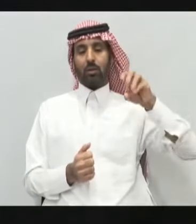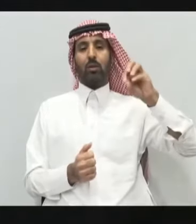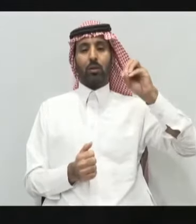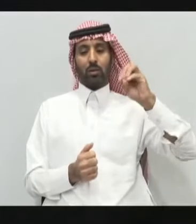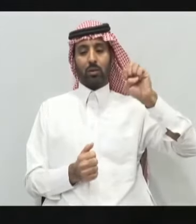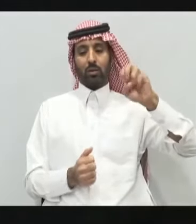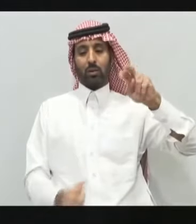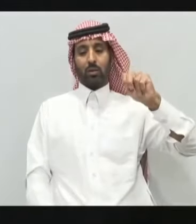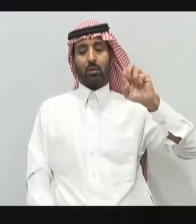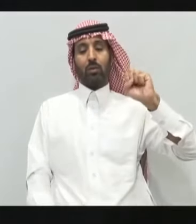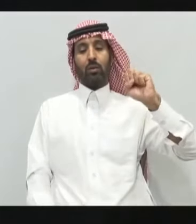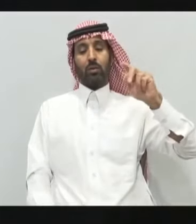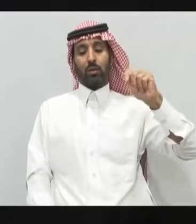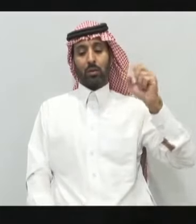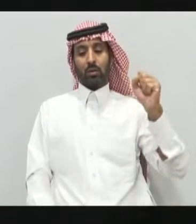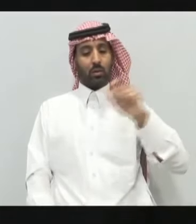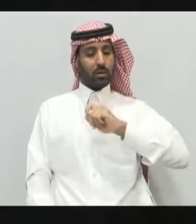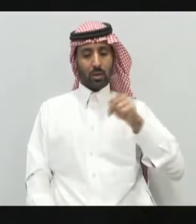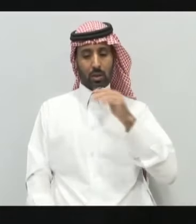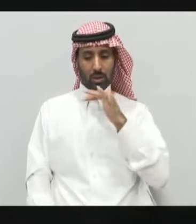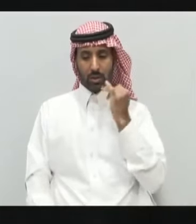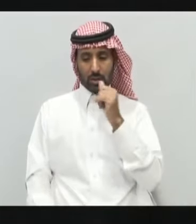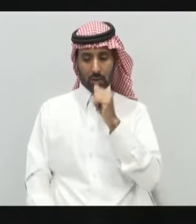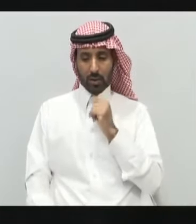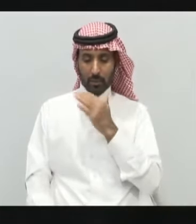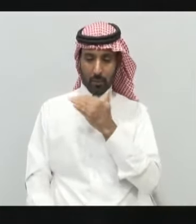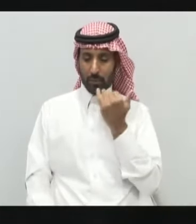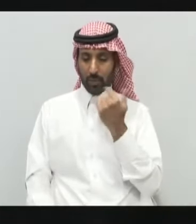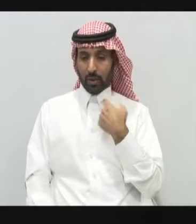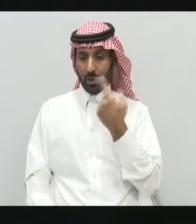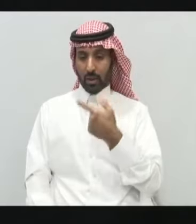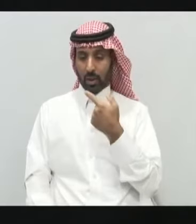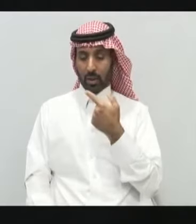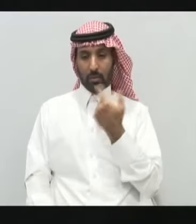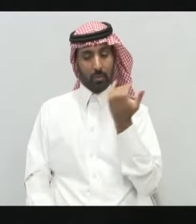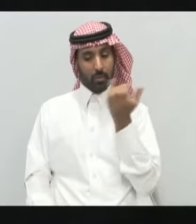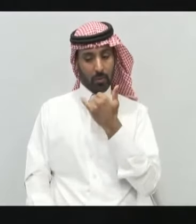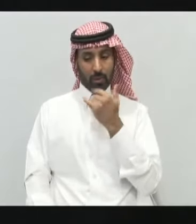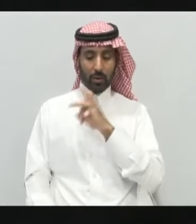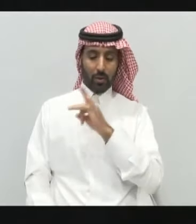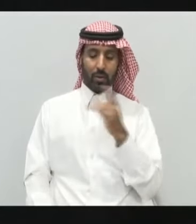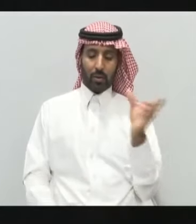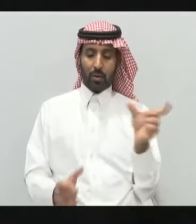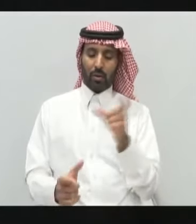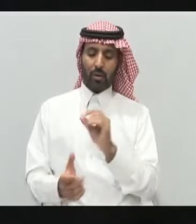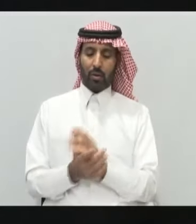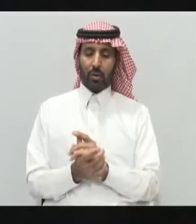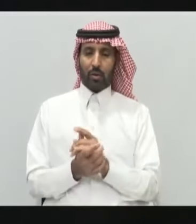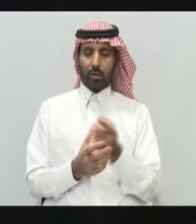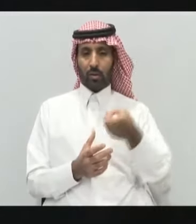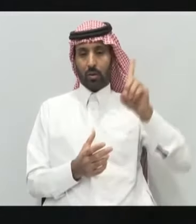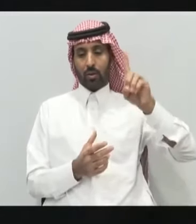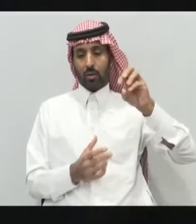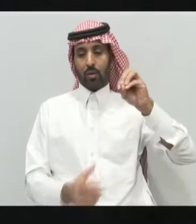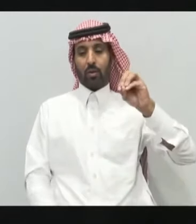she doesn't speak English. So if you want to make negative sentences or negative statements using